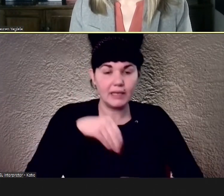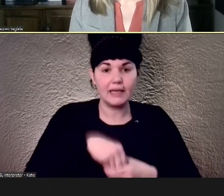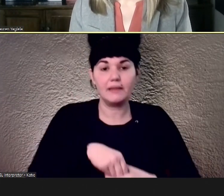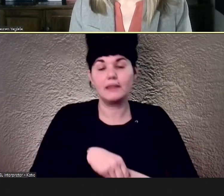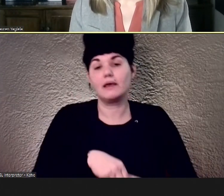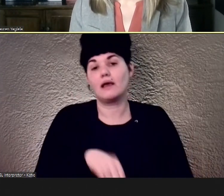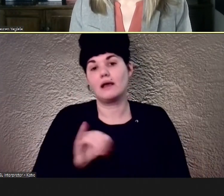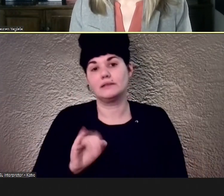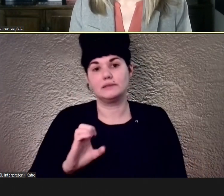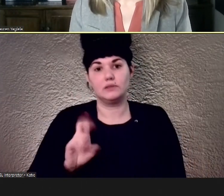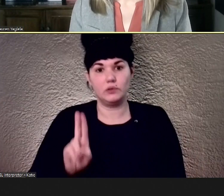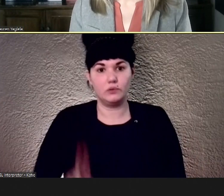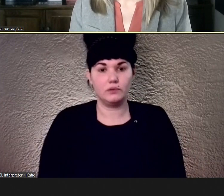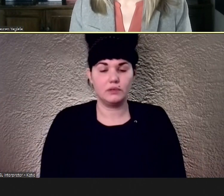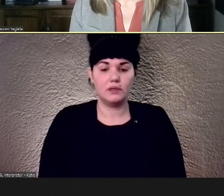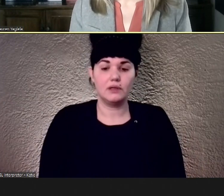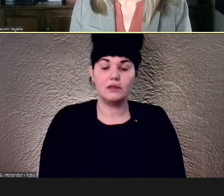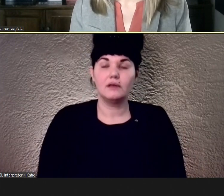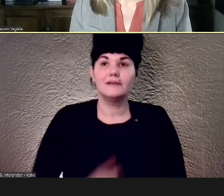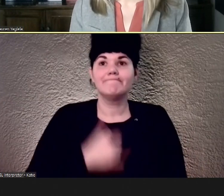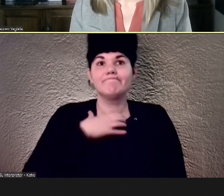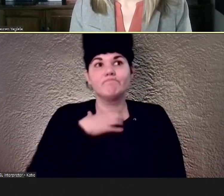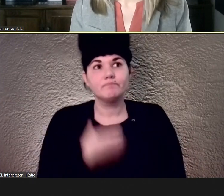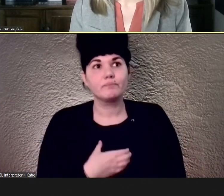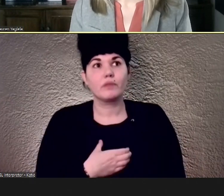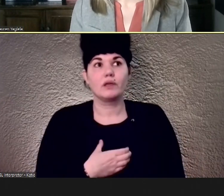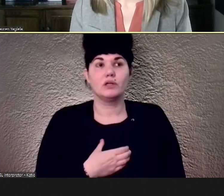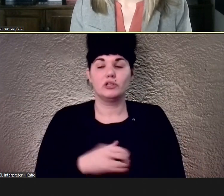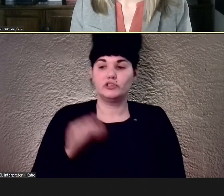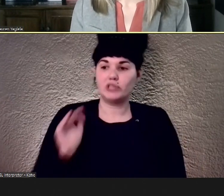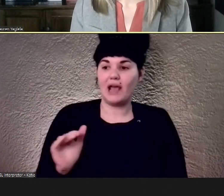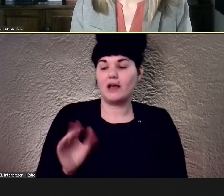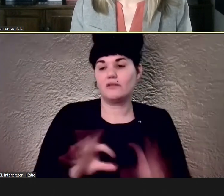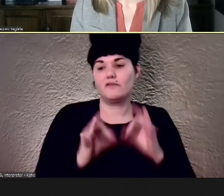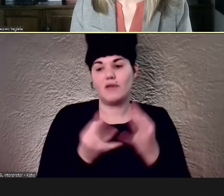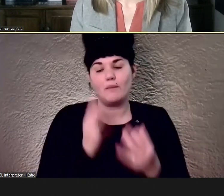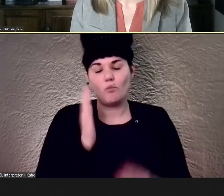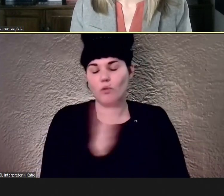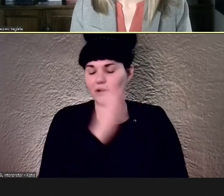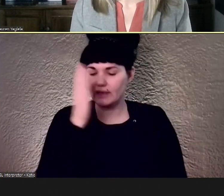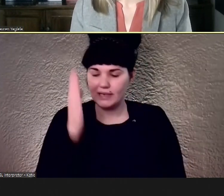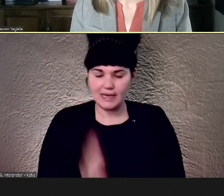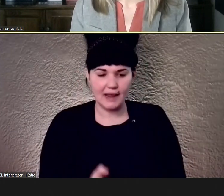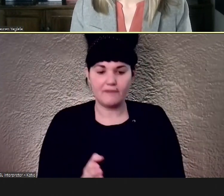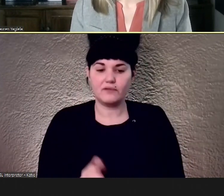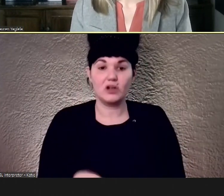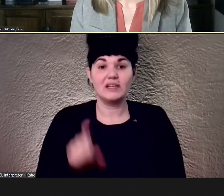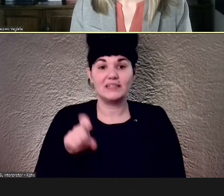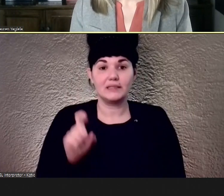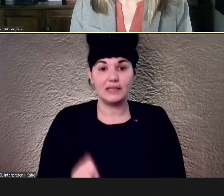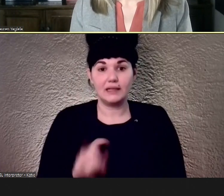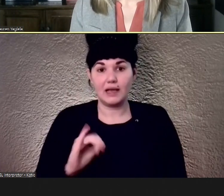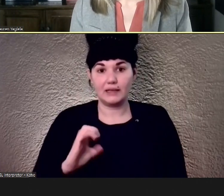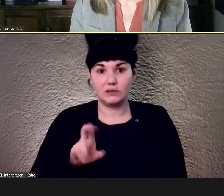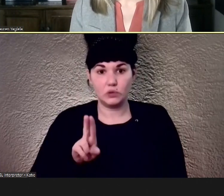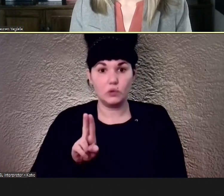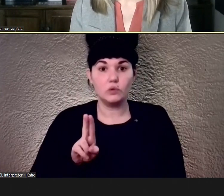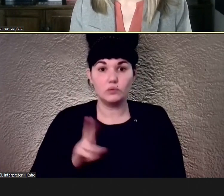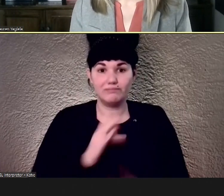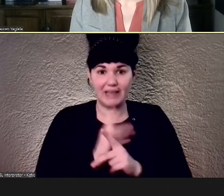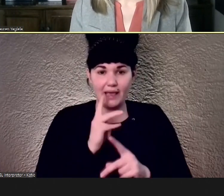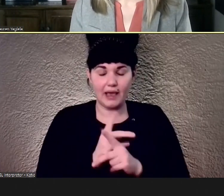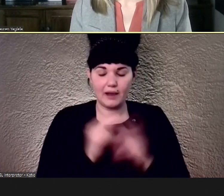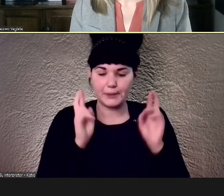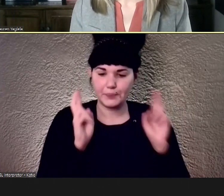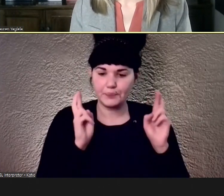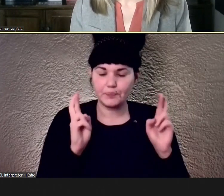greatest wish is that a child or family never needs the medical care that I provide in the pediatric ICU. Vaccinating children